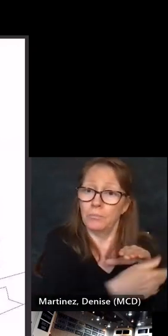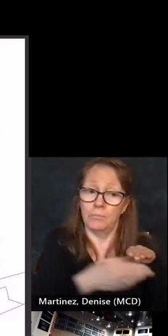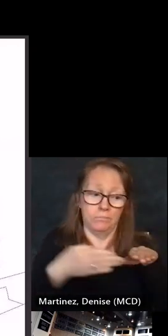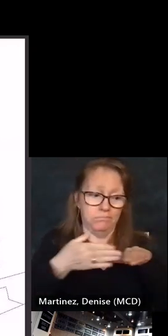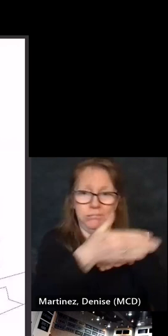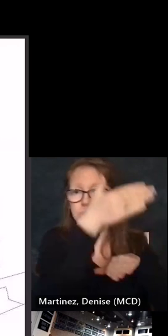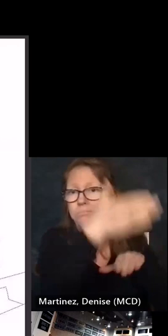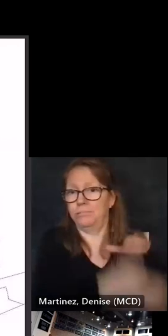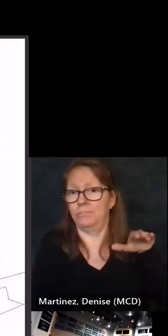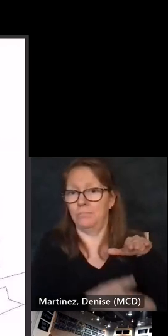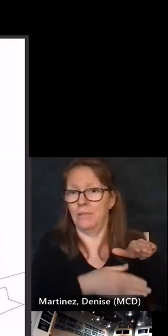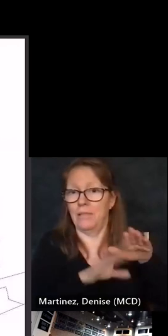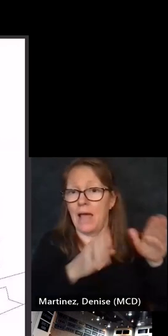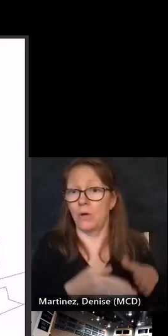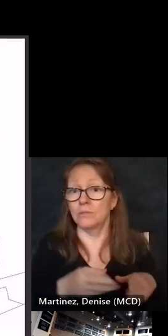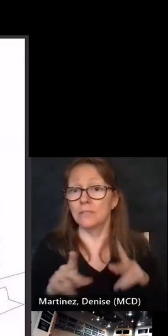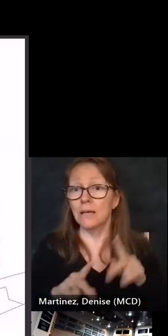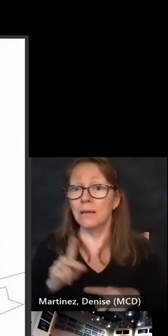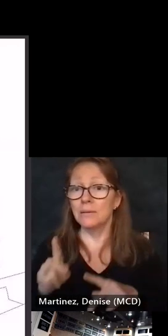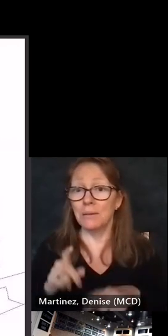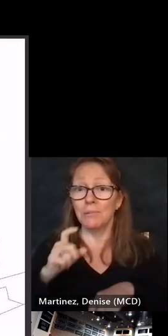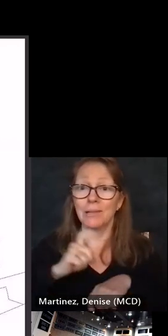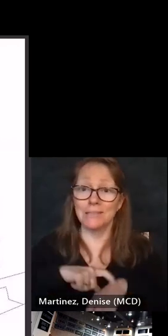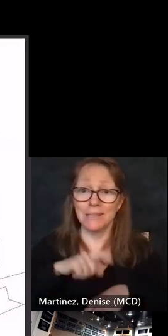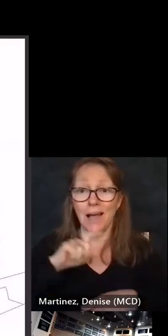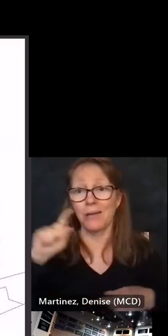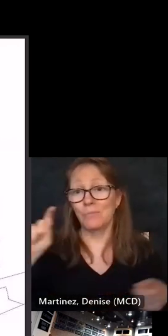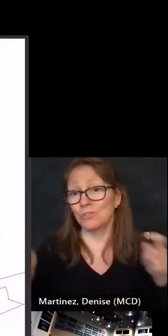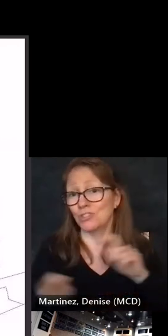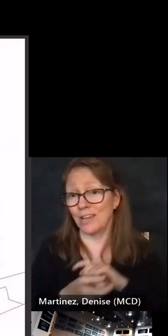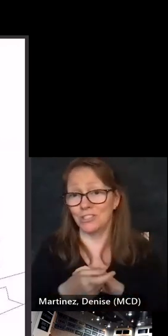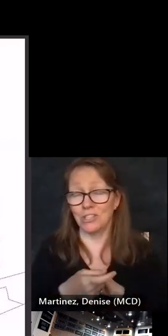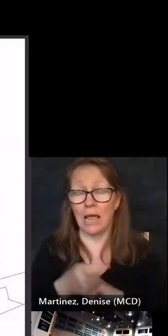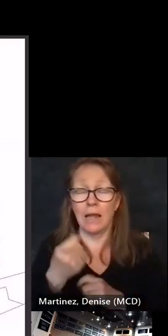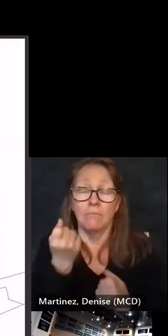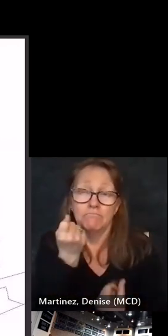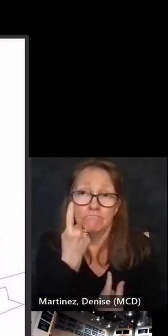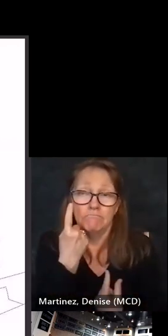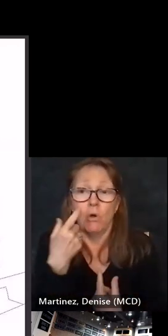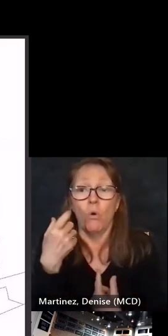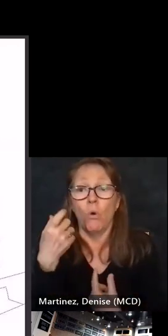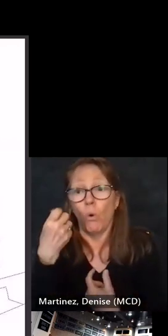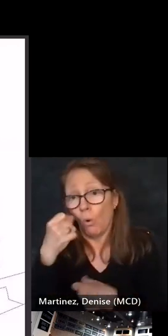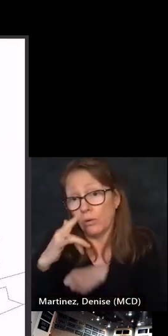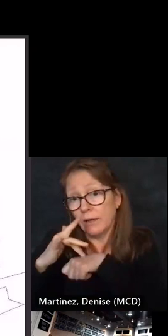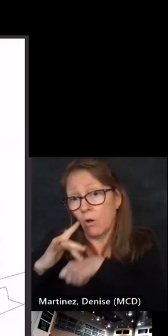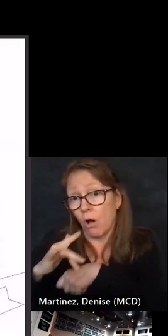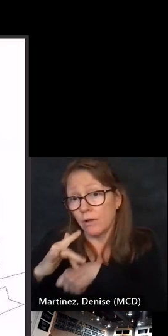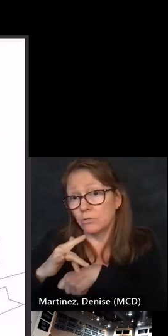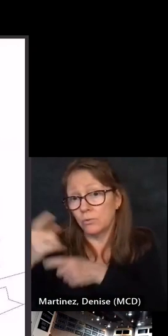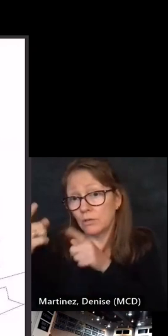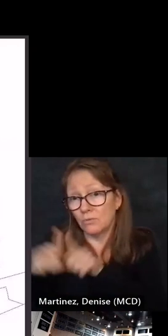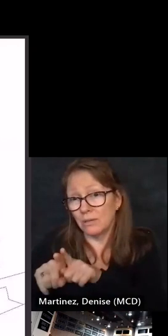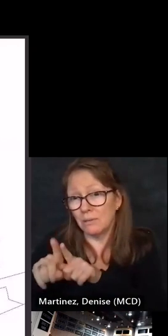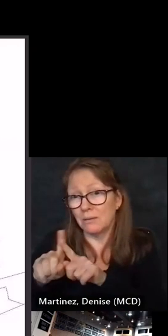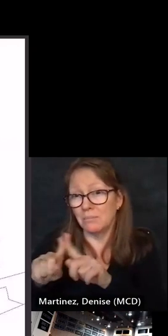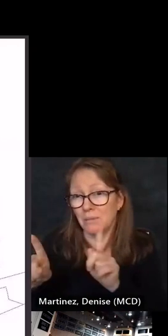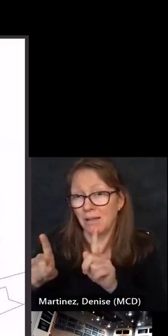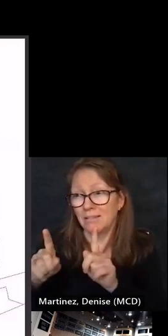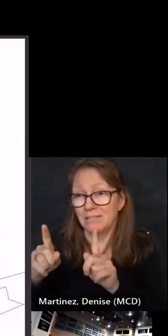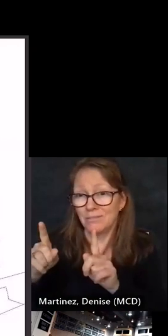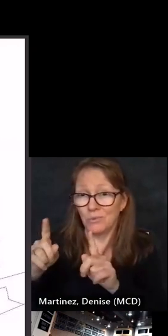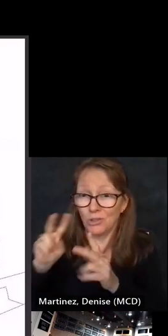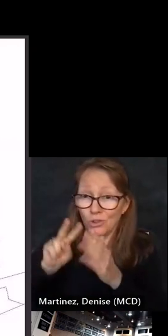I understand people holding on to an old agreement, but also future. So